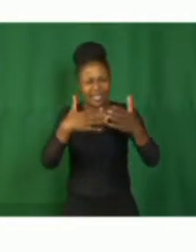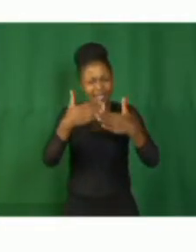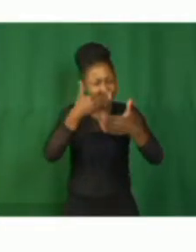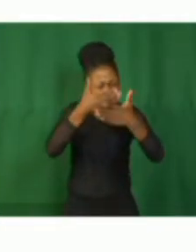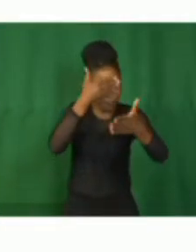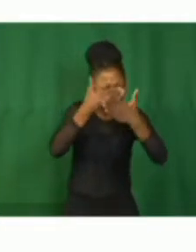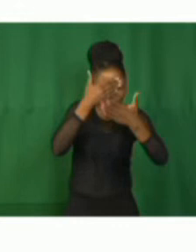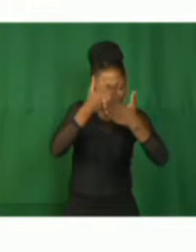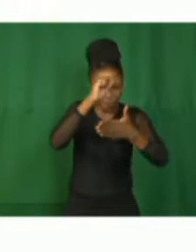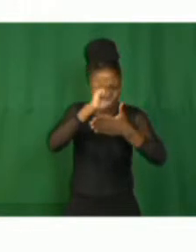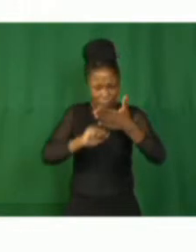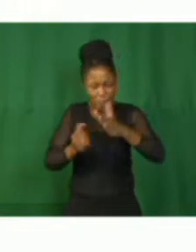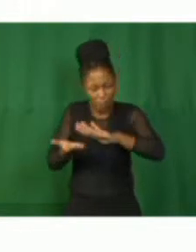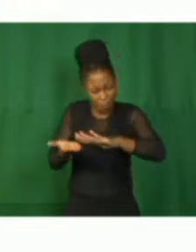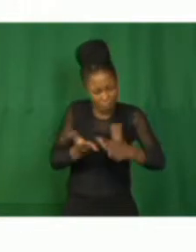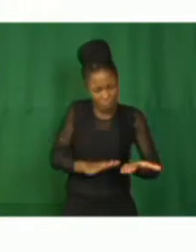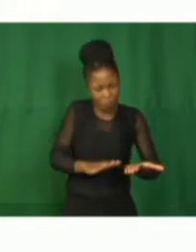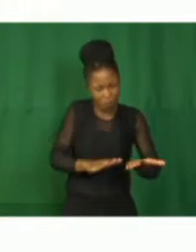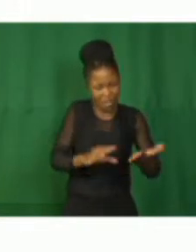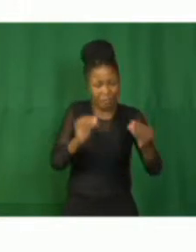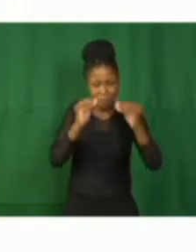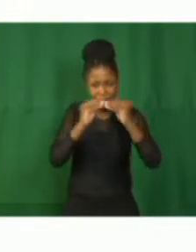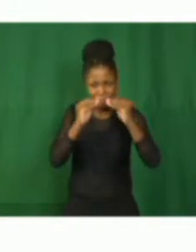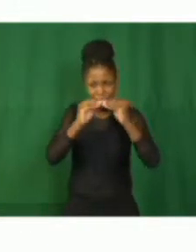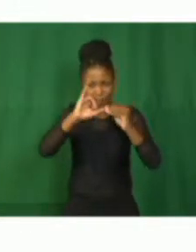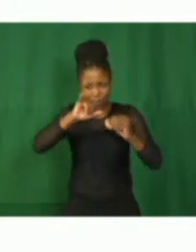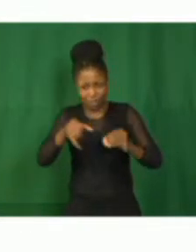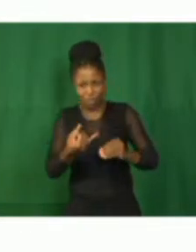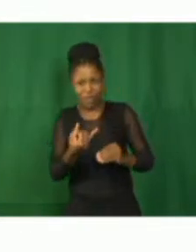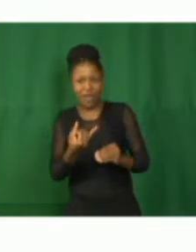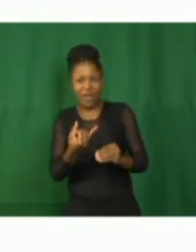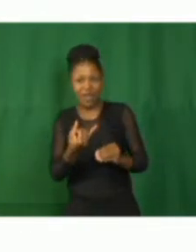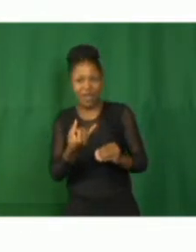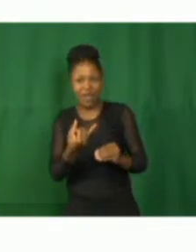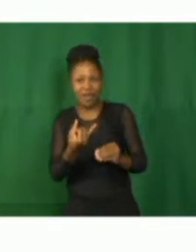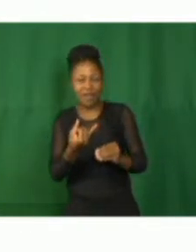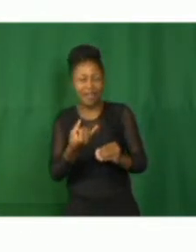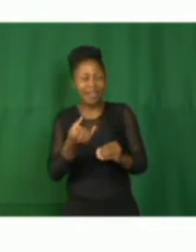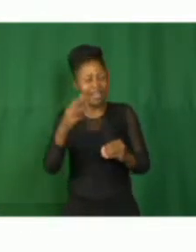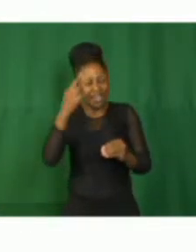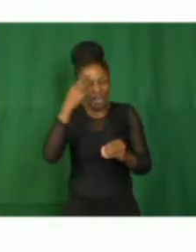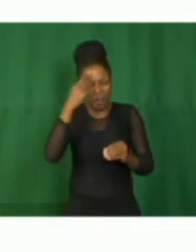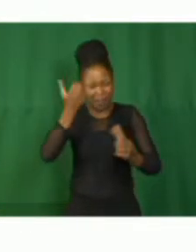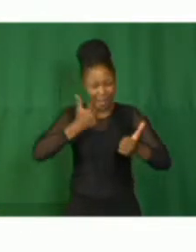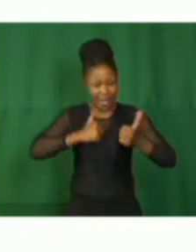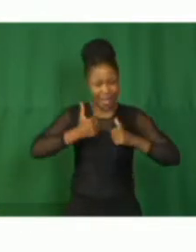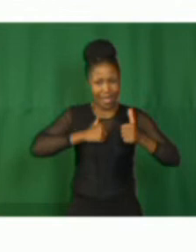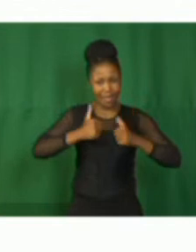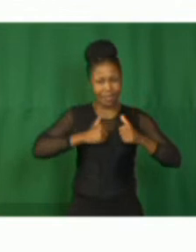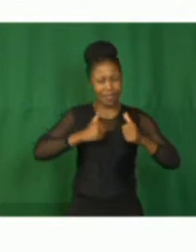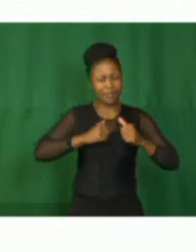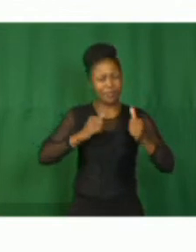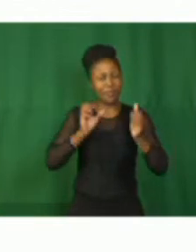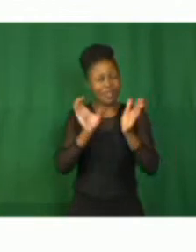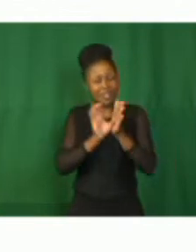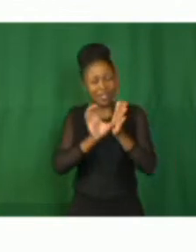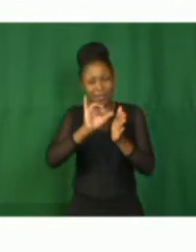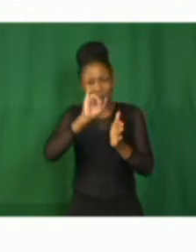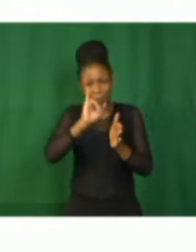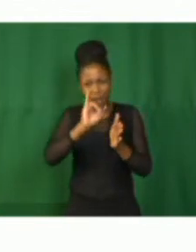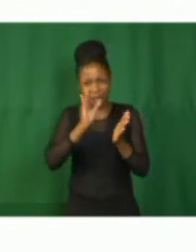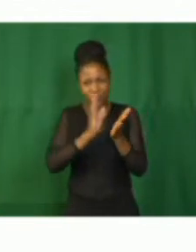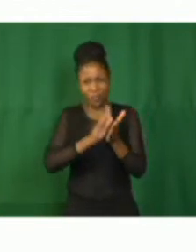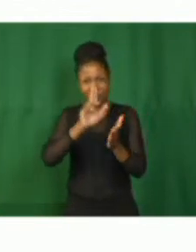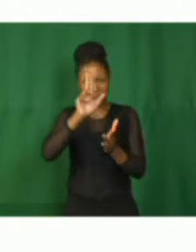need to remember, dear Lena, that we are focusing on chapter 1, verses 18. Judas Iscariot, how did he die? Just a